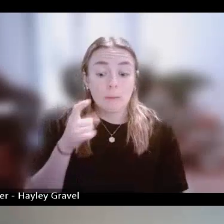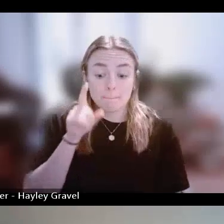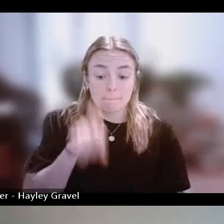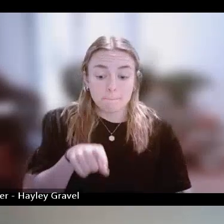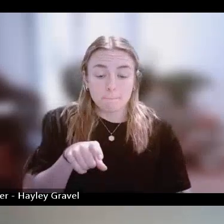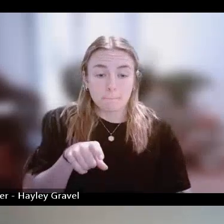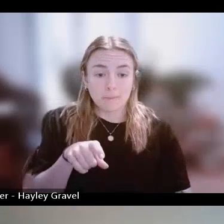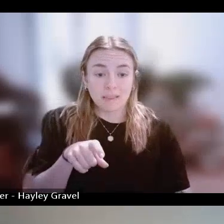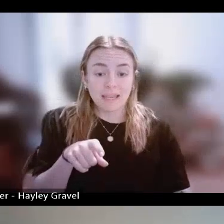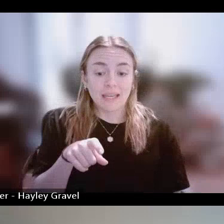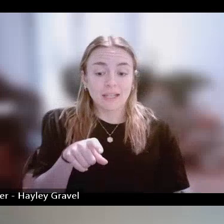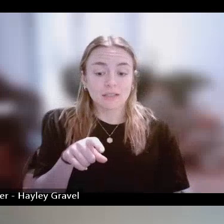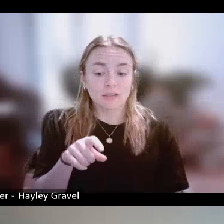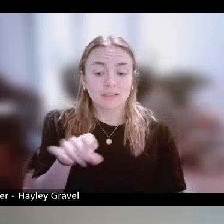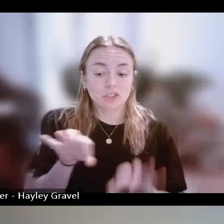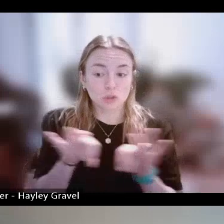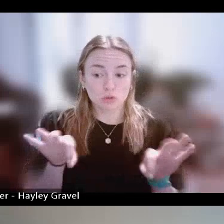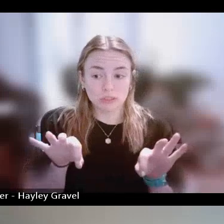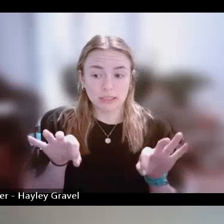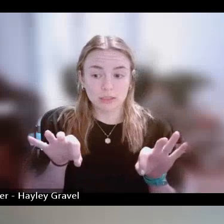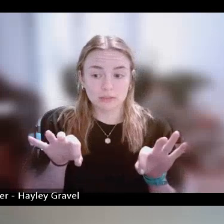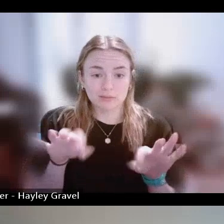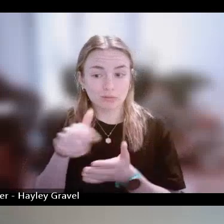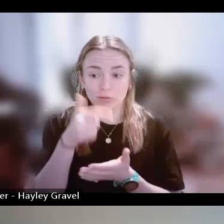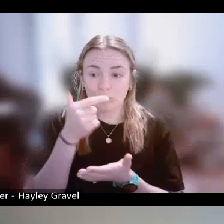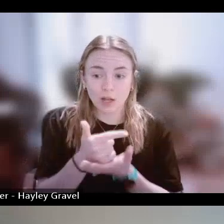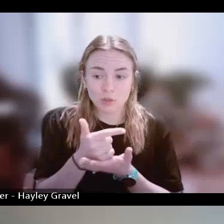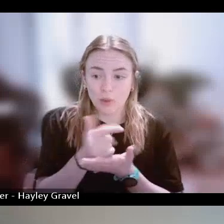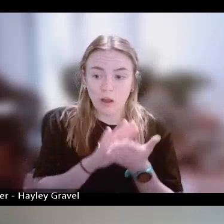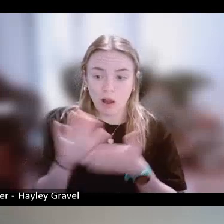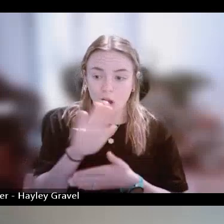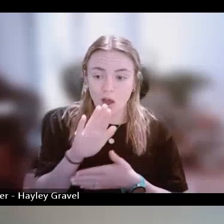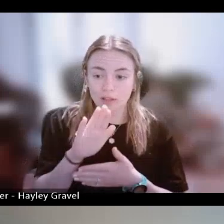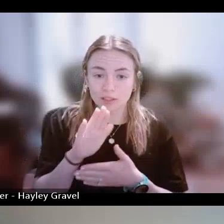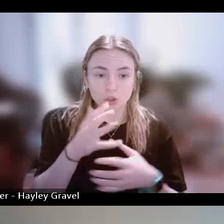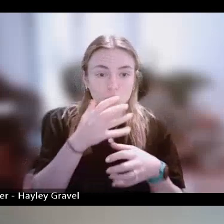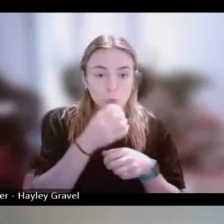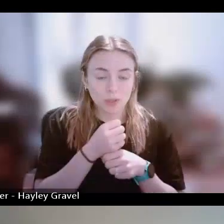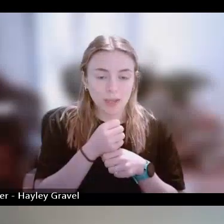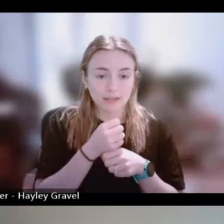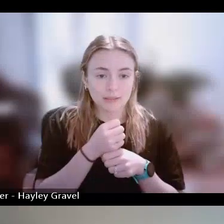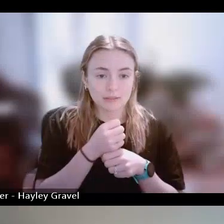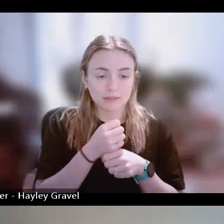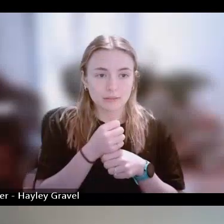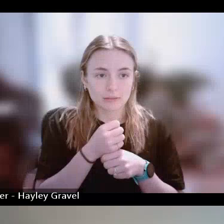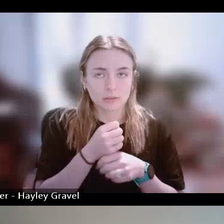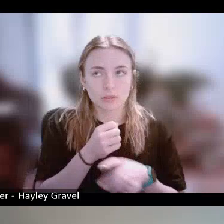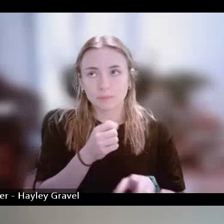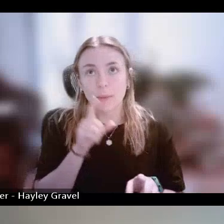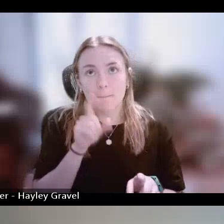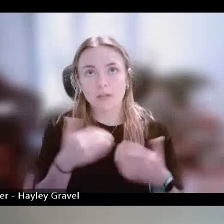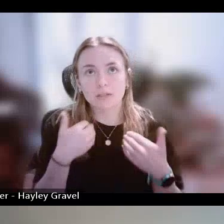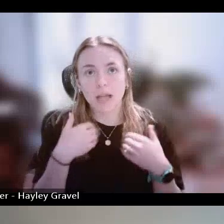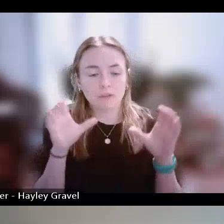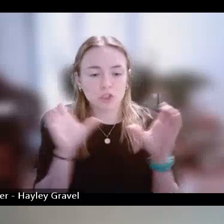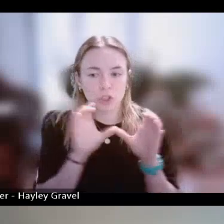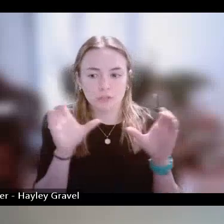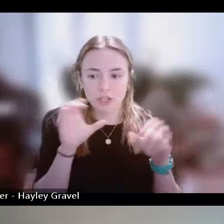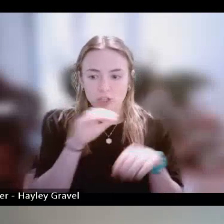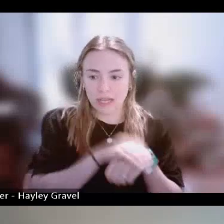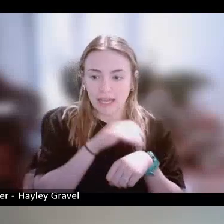social studies teacher can't be an ESL teacher. A French teacher can't be an ESL teacher. You must have a certification in English